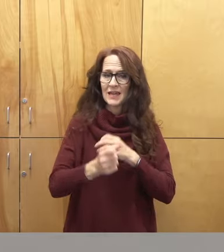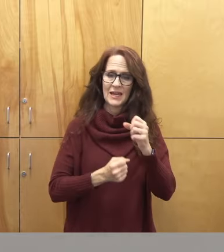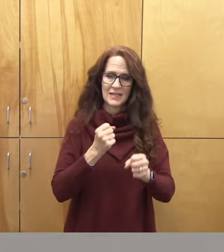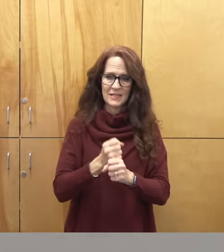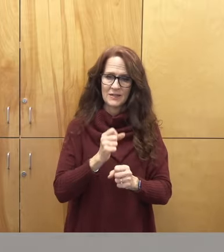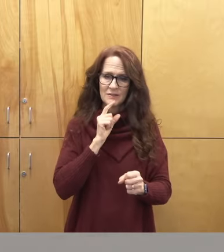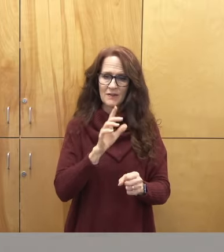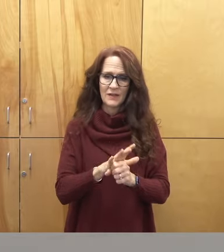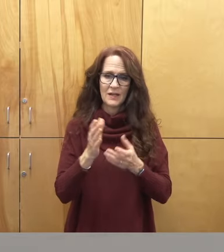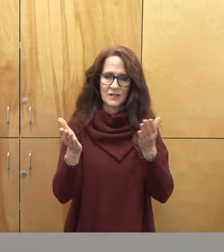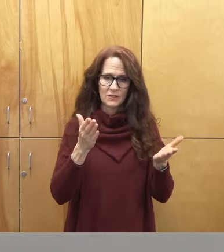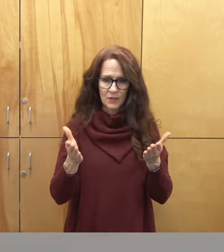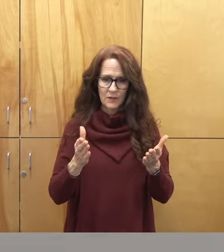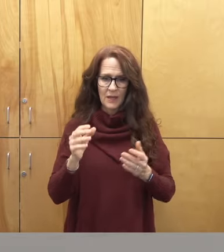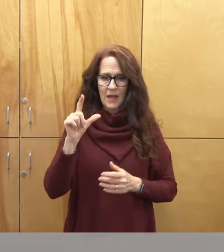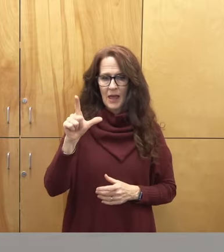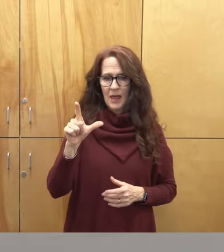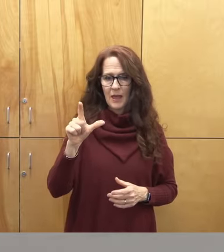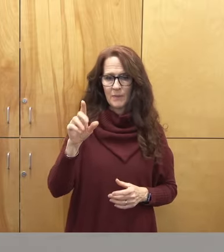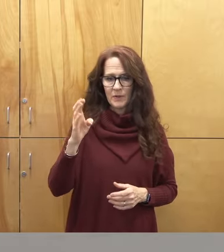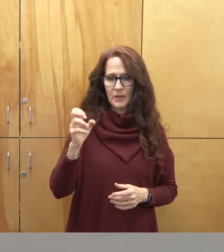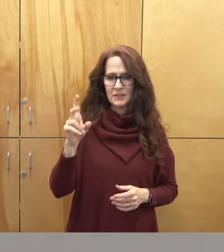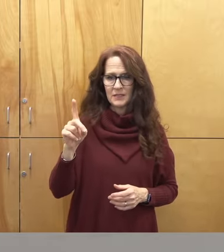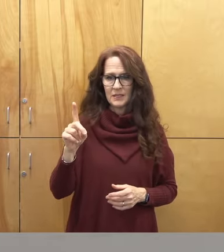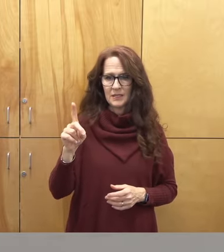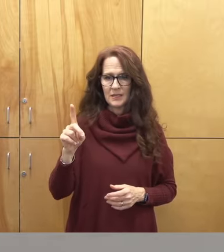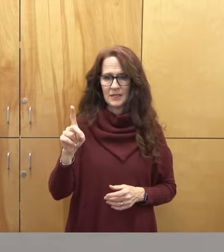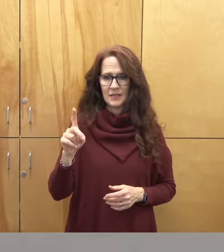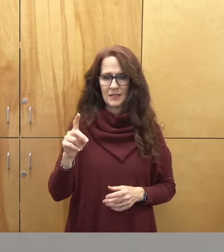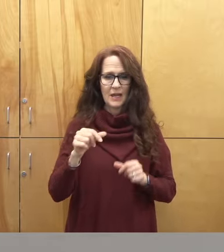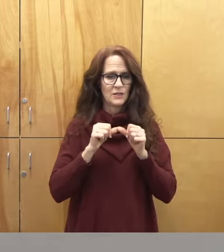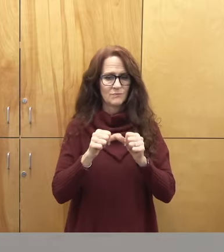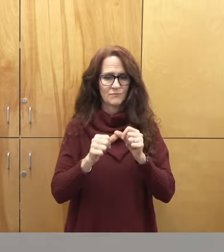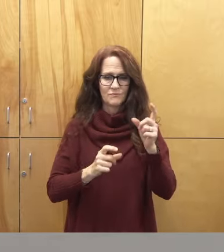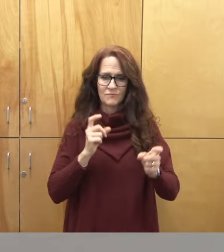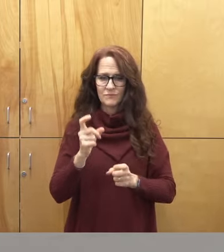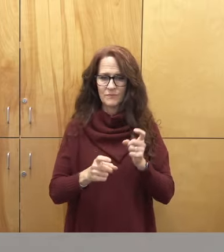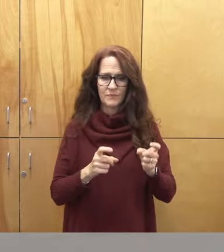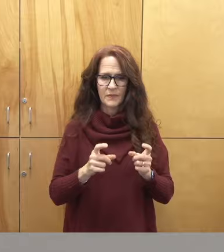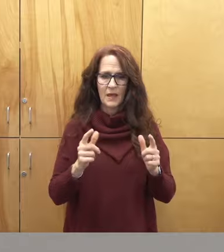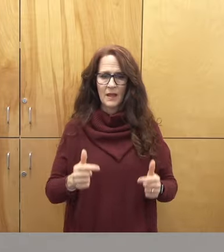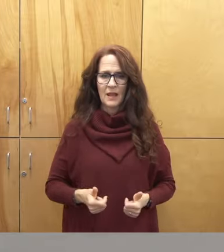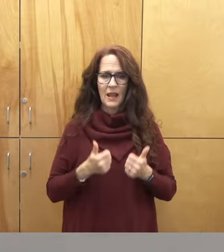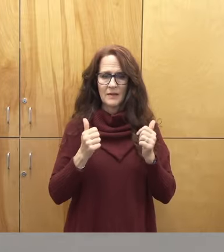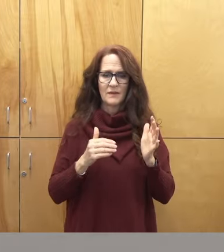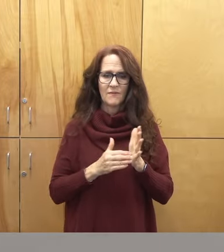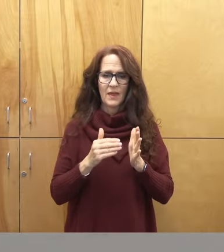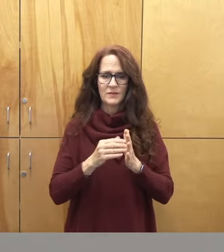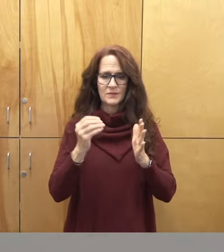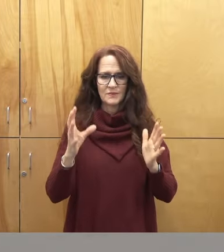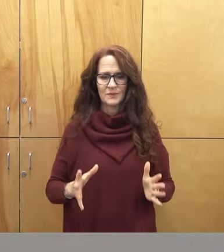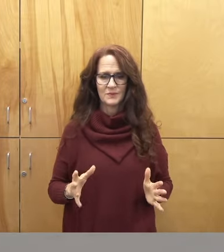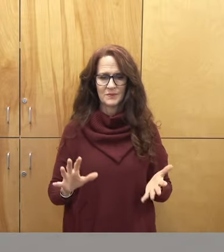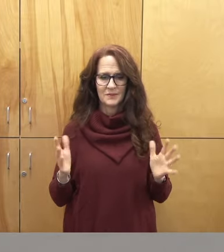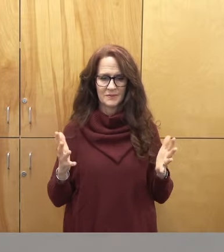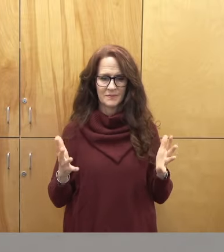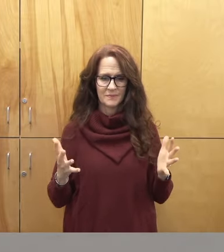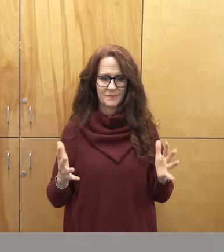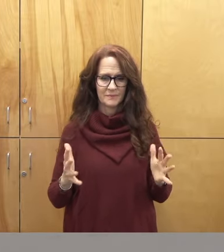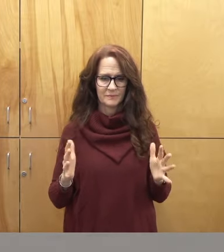dedicated service to LBUSD and your lasting contributions to the lives of thousands of students.